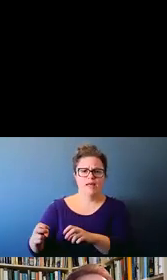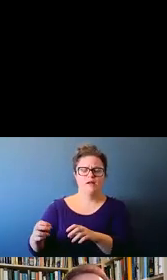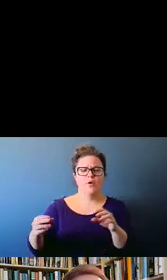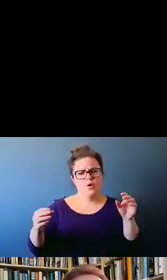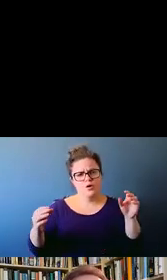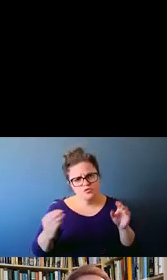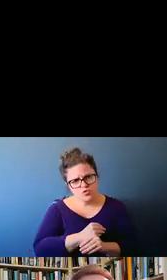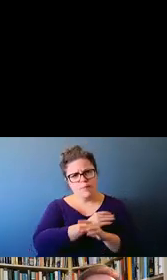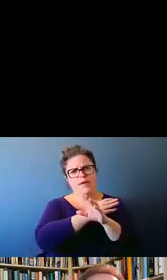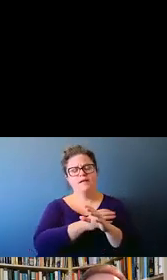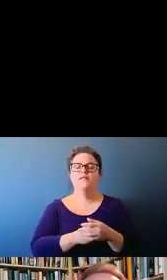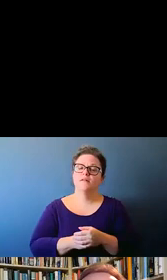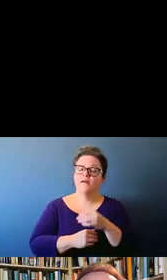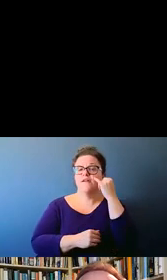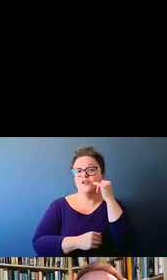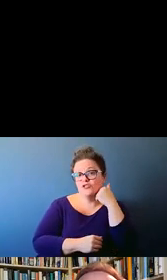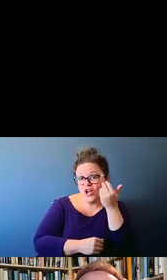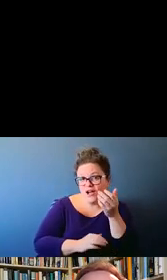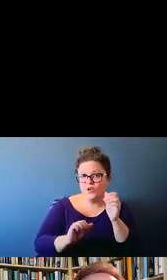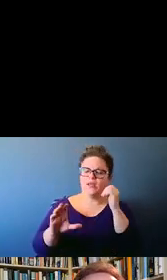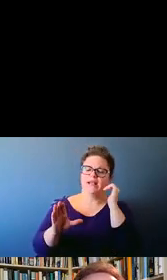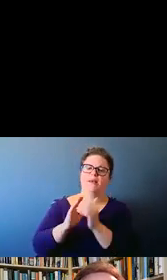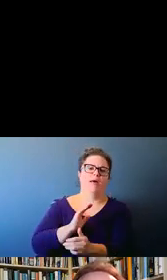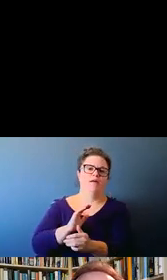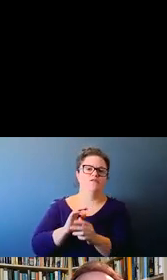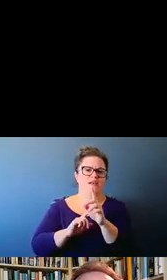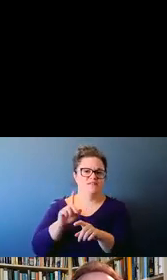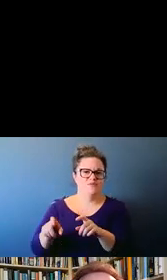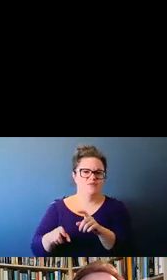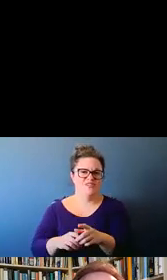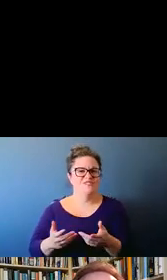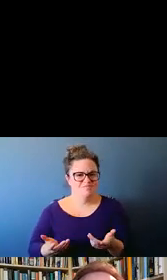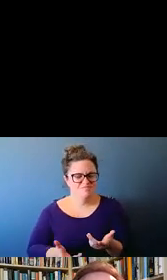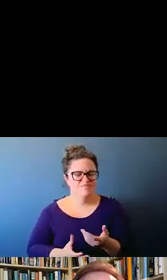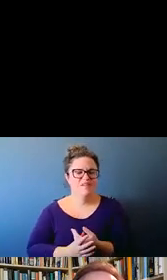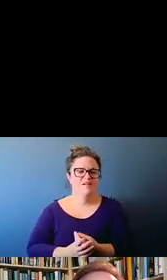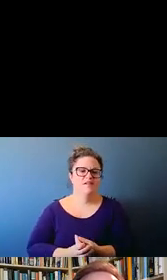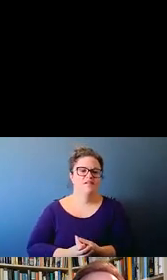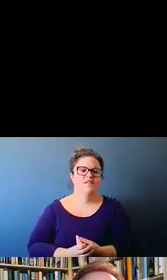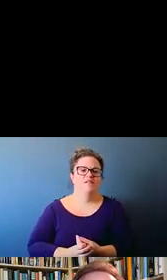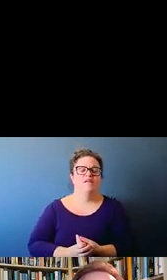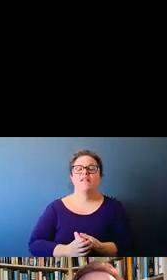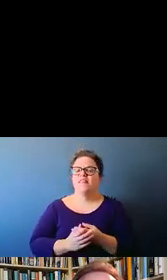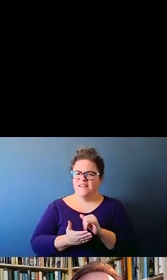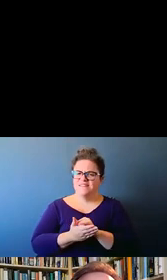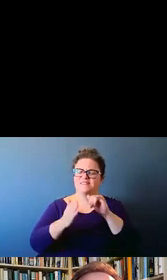hi or to ask questions. That's really, especially in this remote situation, a great way to try